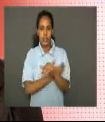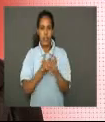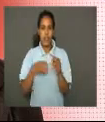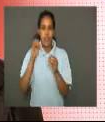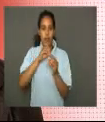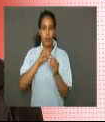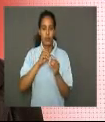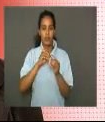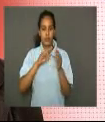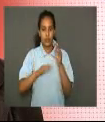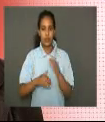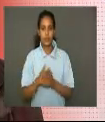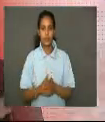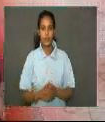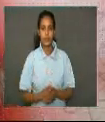suit.